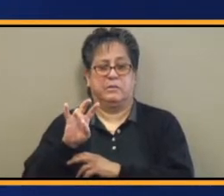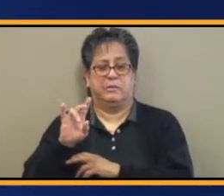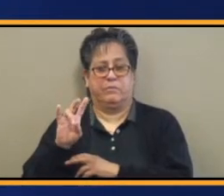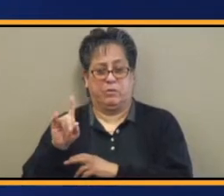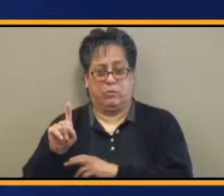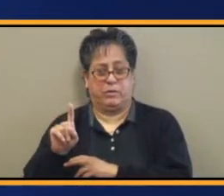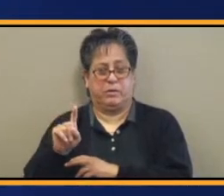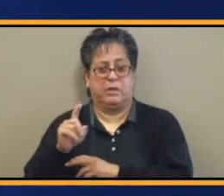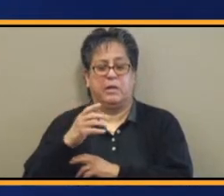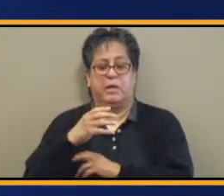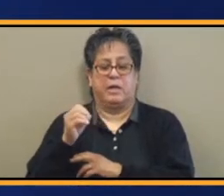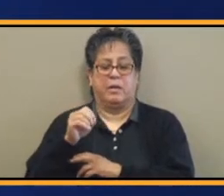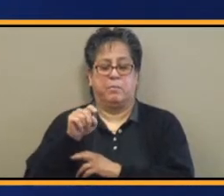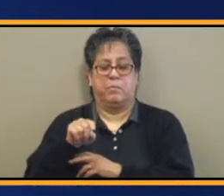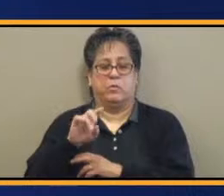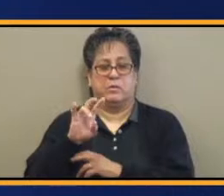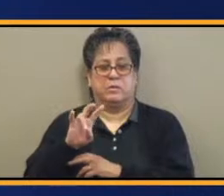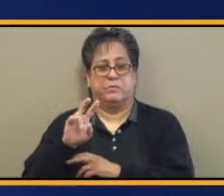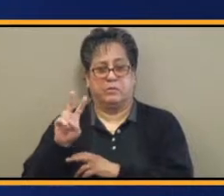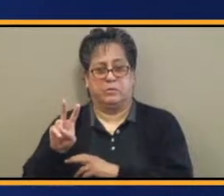551.071 and